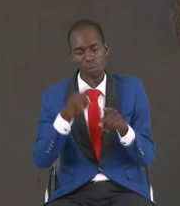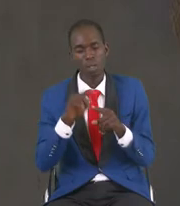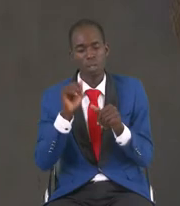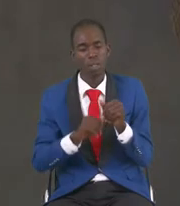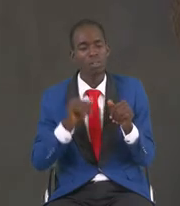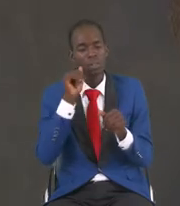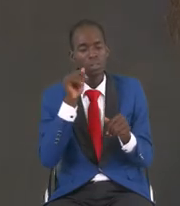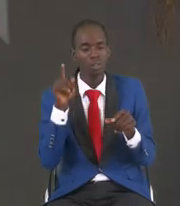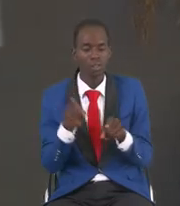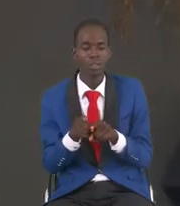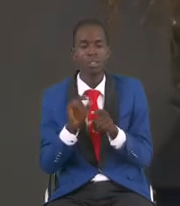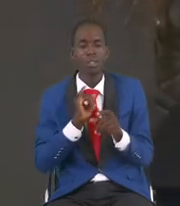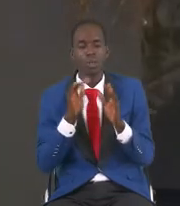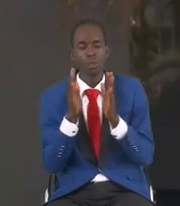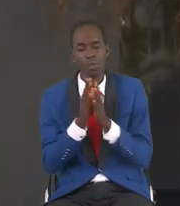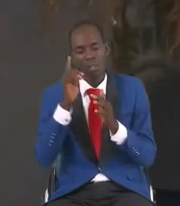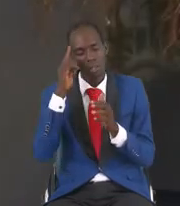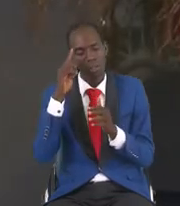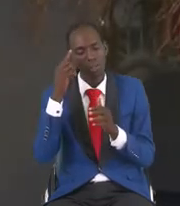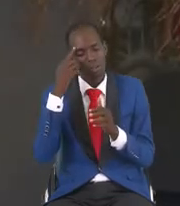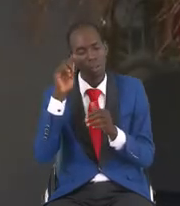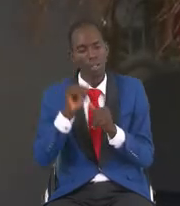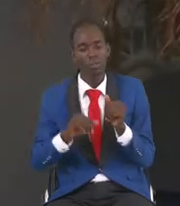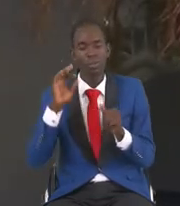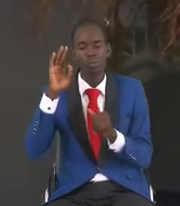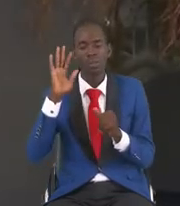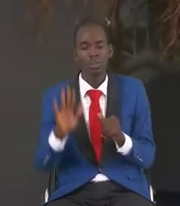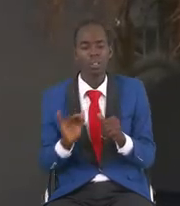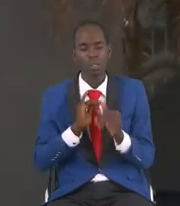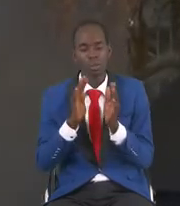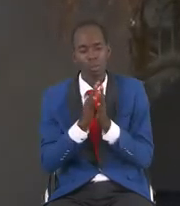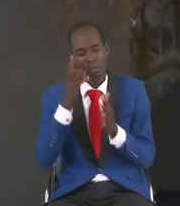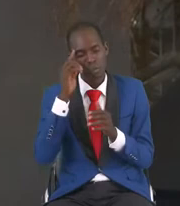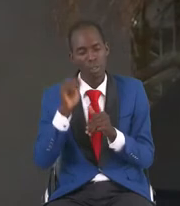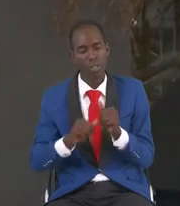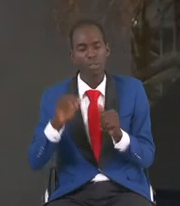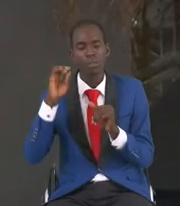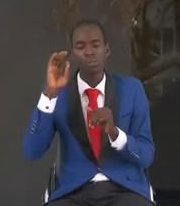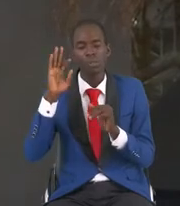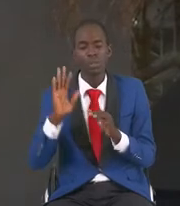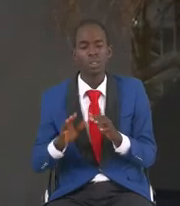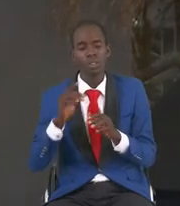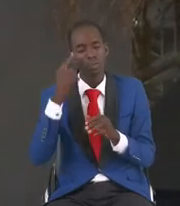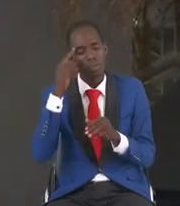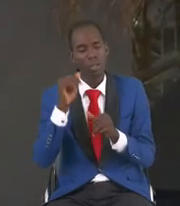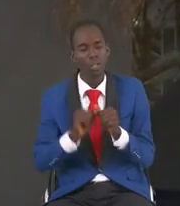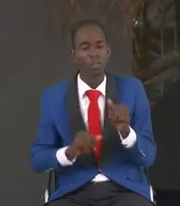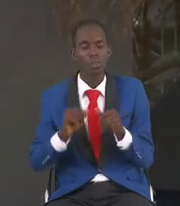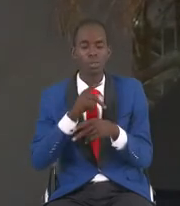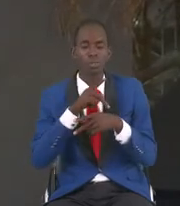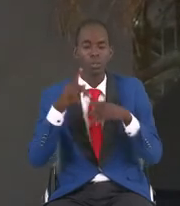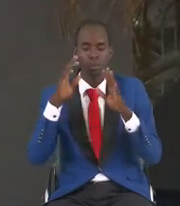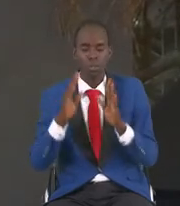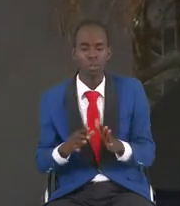every sister, I pray for every minister, I pray for every preacher, I pray for every professional. What